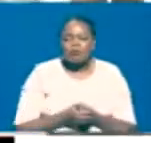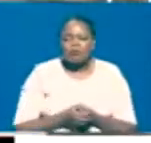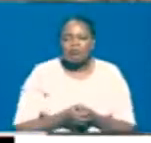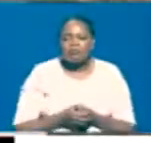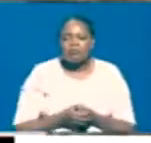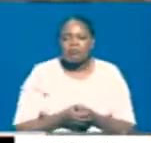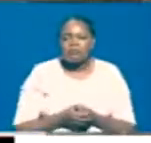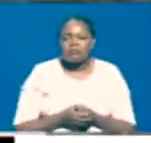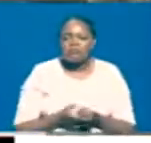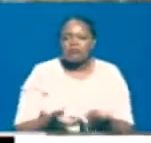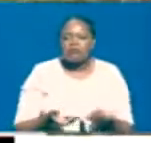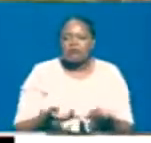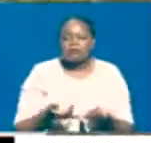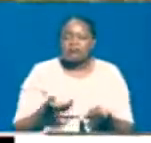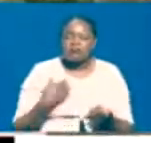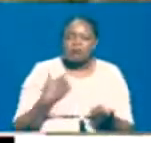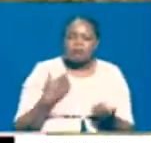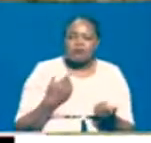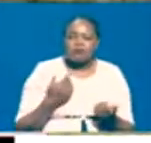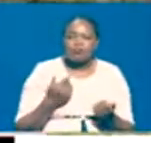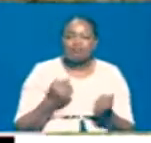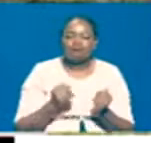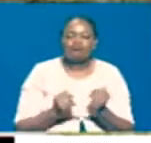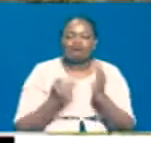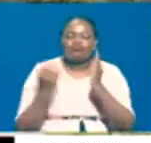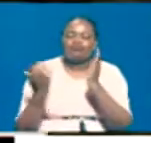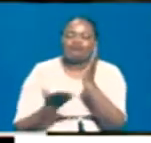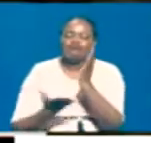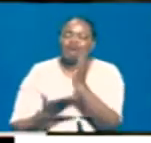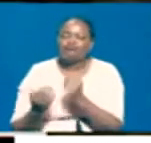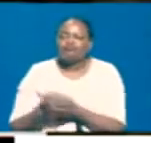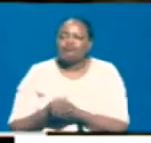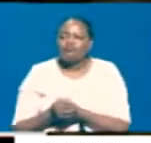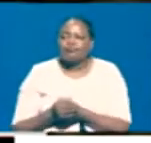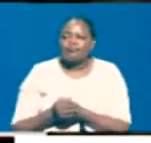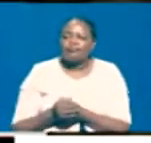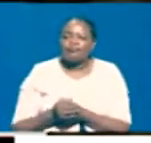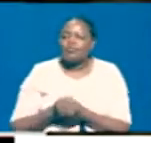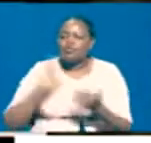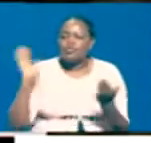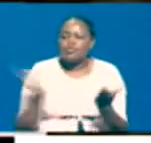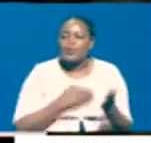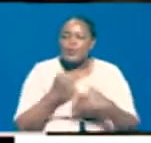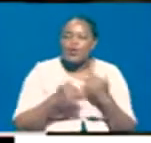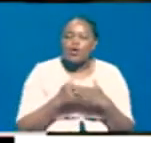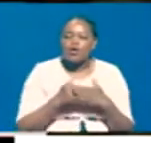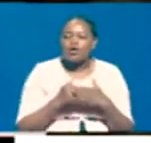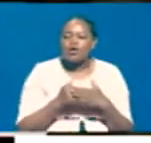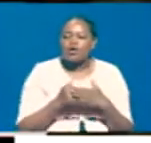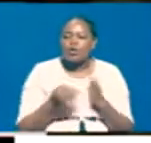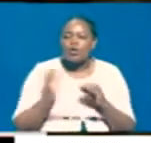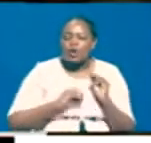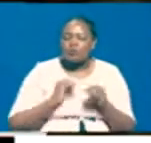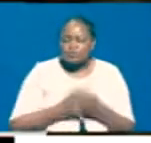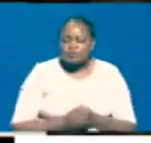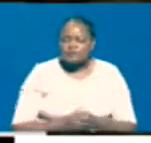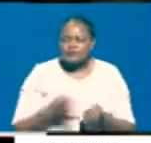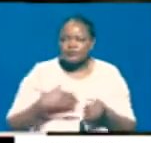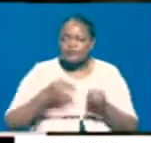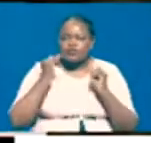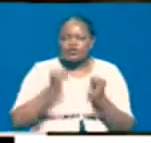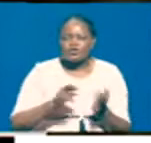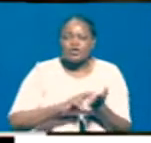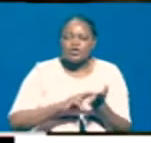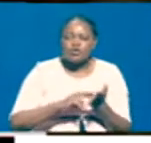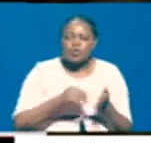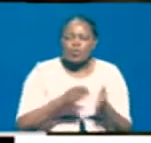systems intended to rid the tree harvesting exercise of any corruption. Kenya Forest Service has developed what we are calling an e-registration platform, because we